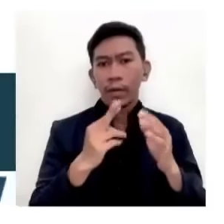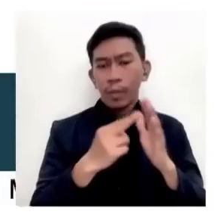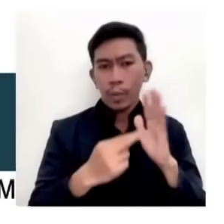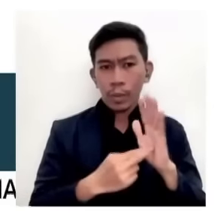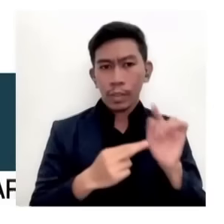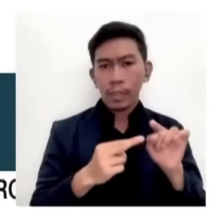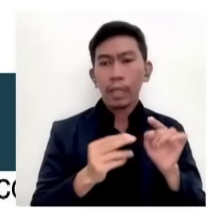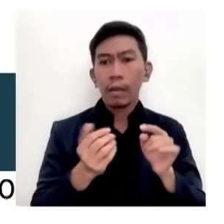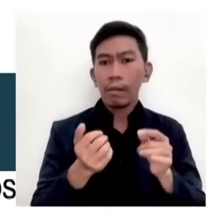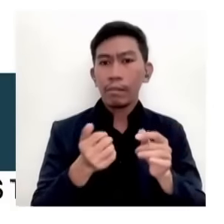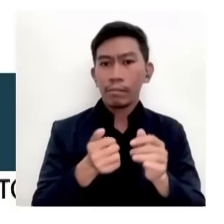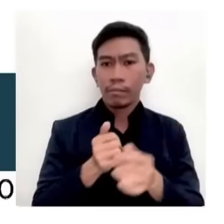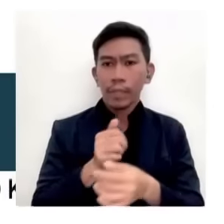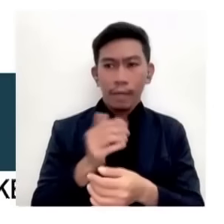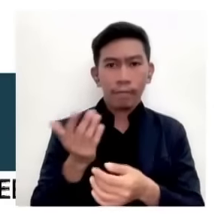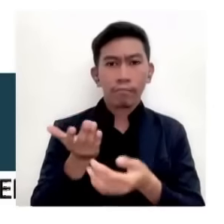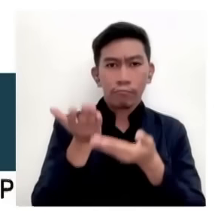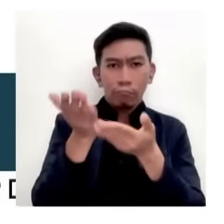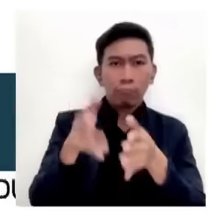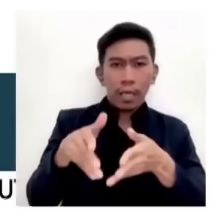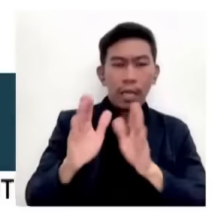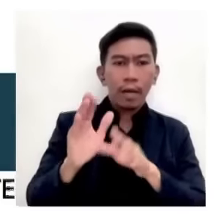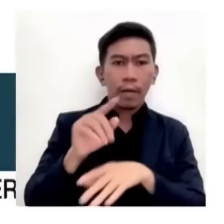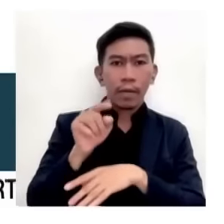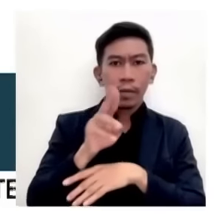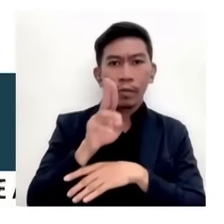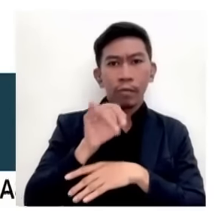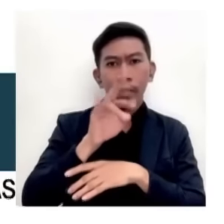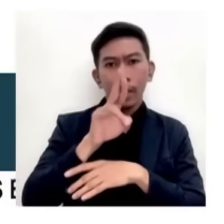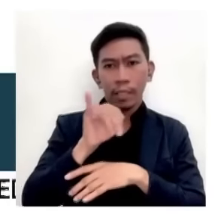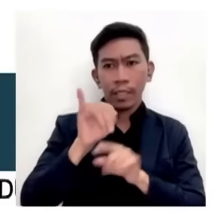the constitutionality of the People's Initiative.